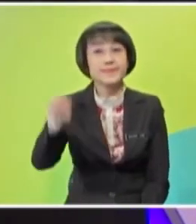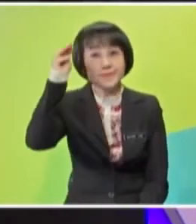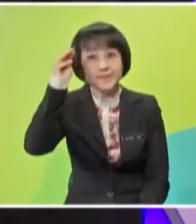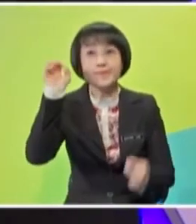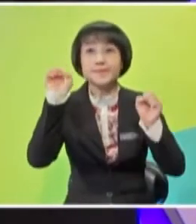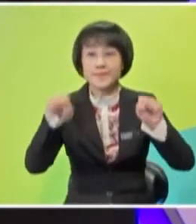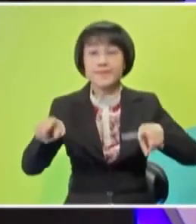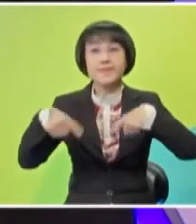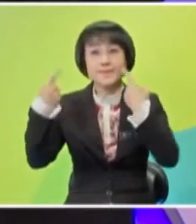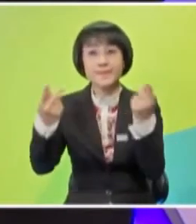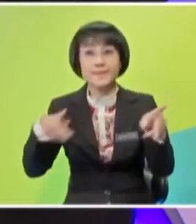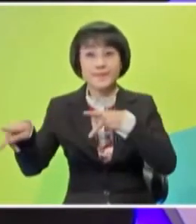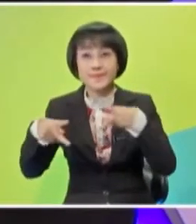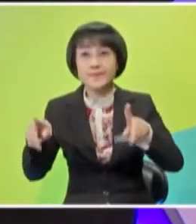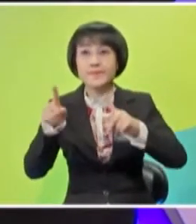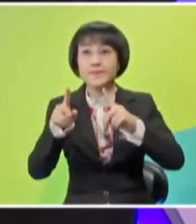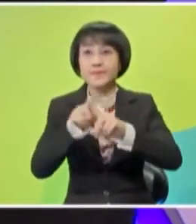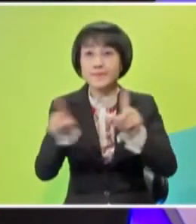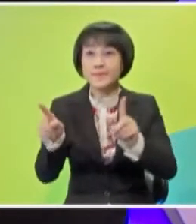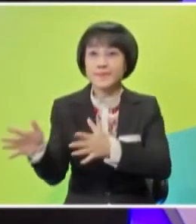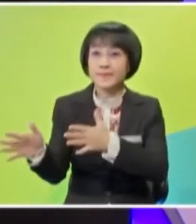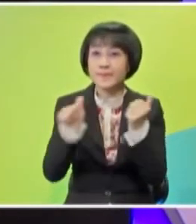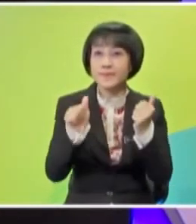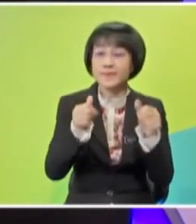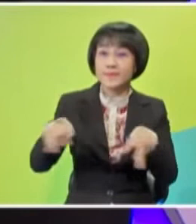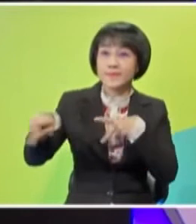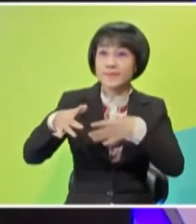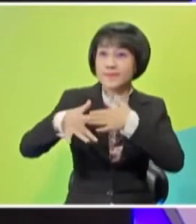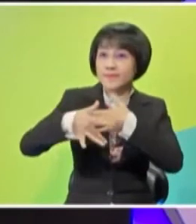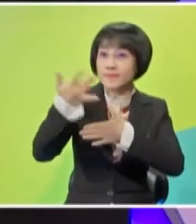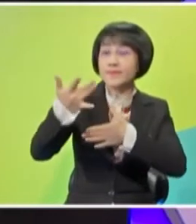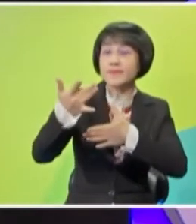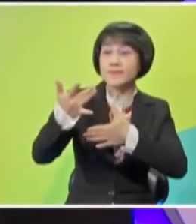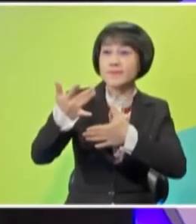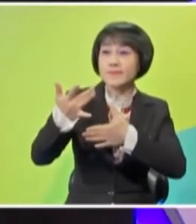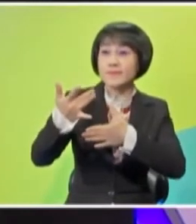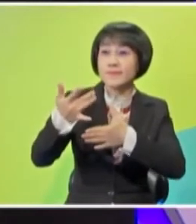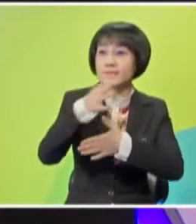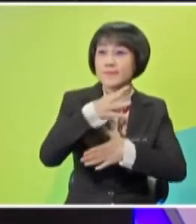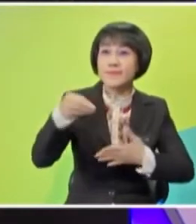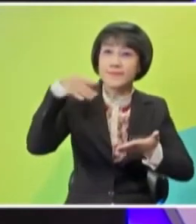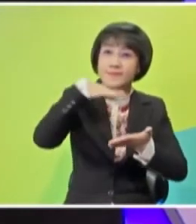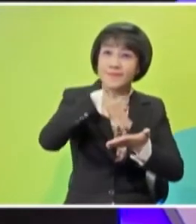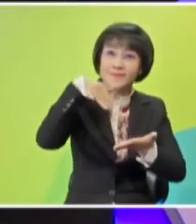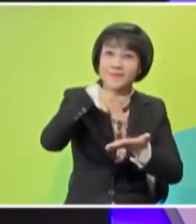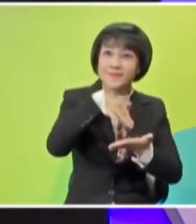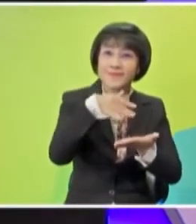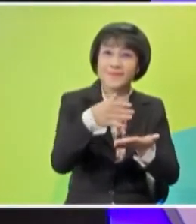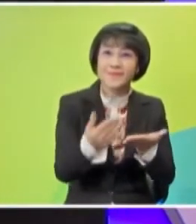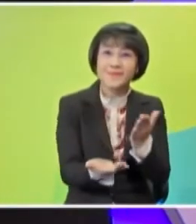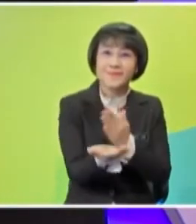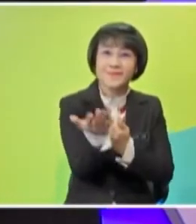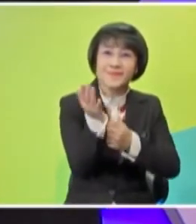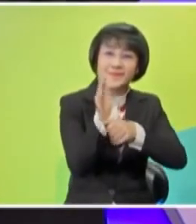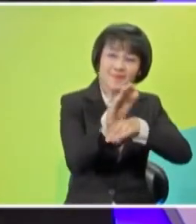go to the party, but leave the party a bit early and study, burn the midnight oil, so that he can